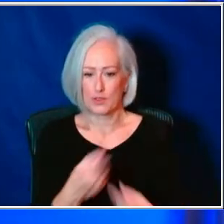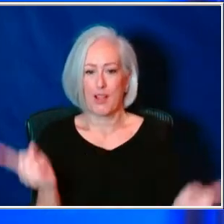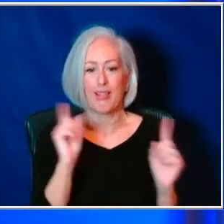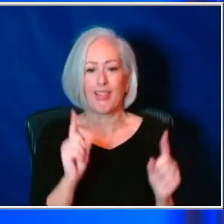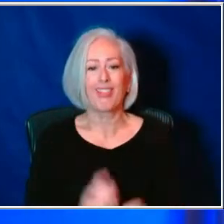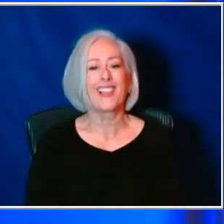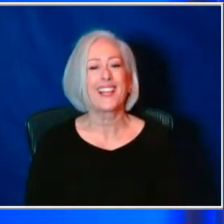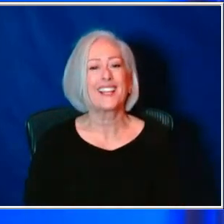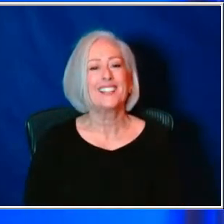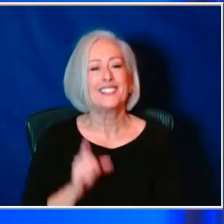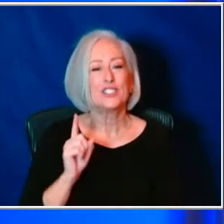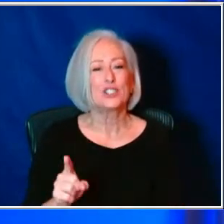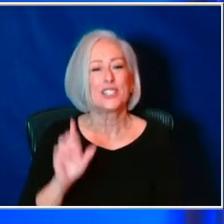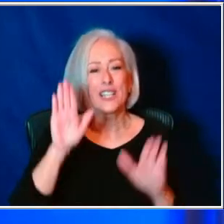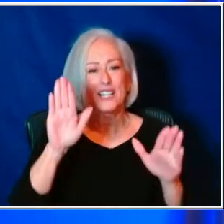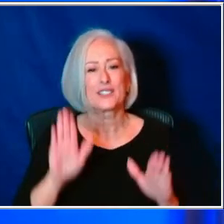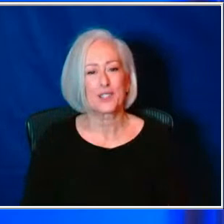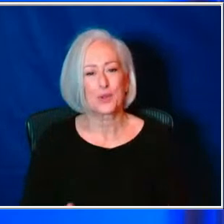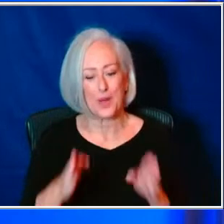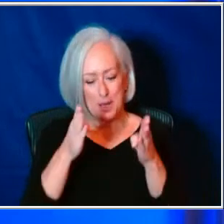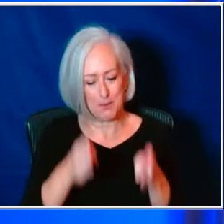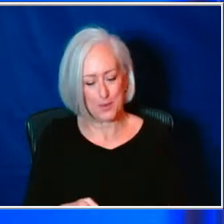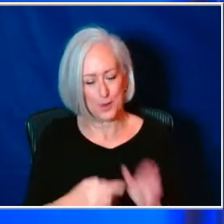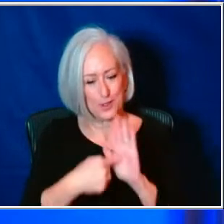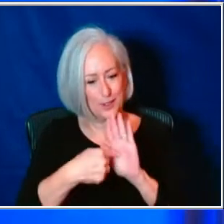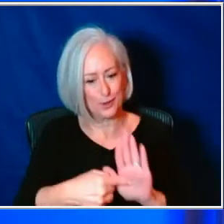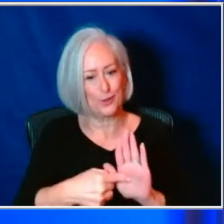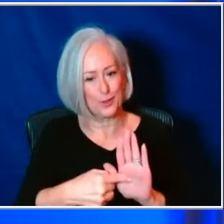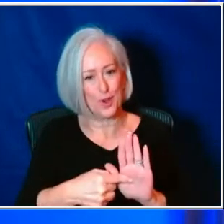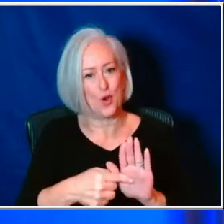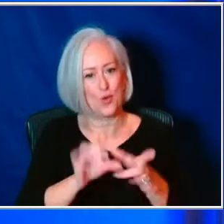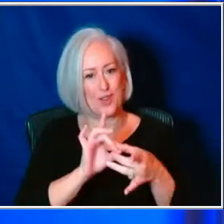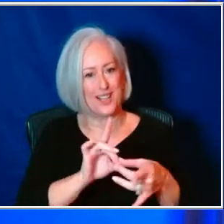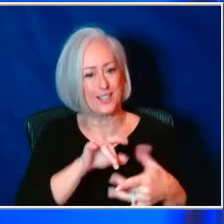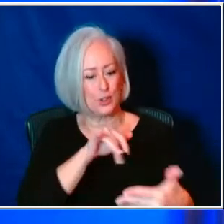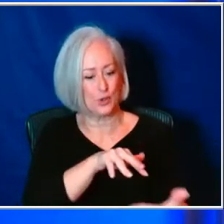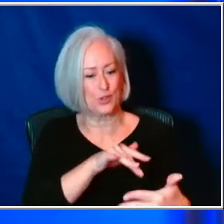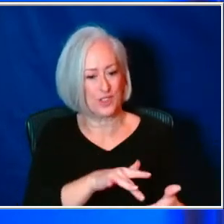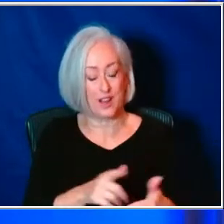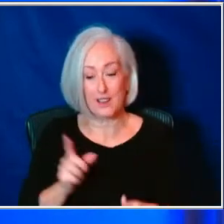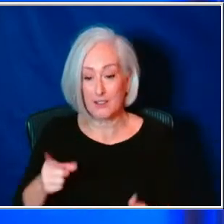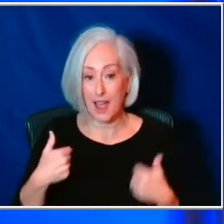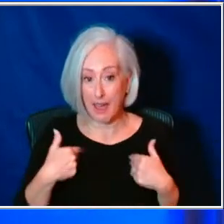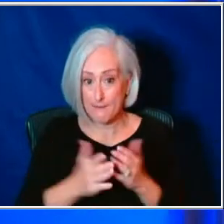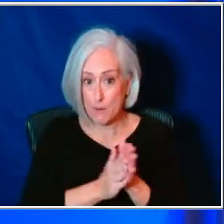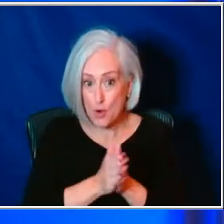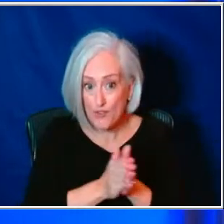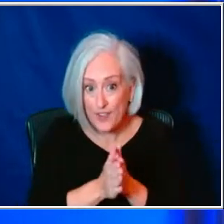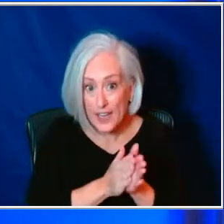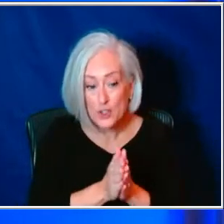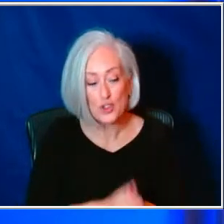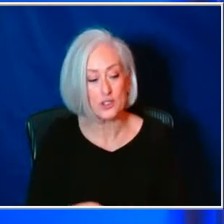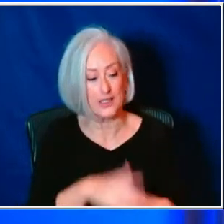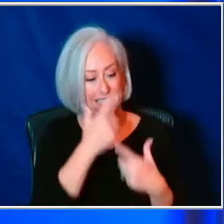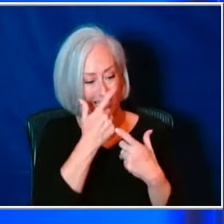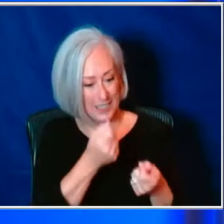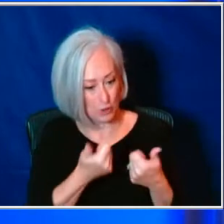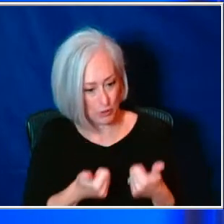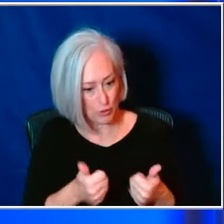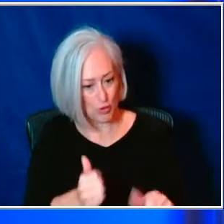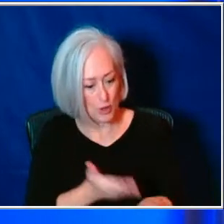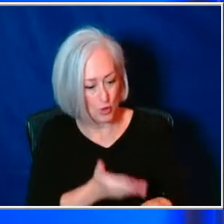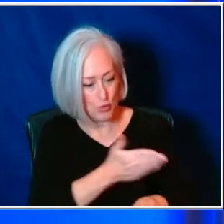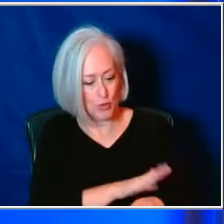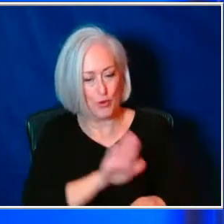a great poster person for this study. She's motivated, she is interested in improving her life,